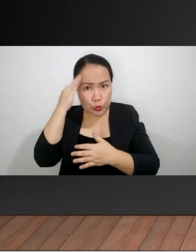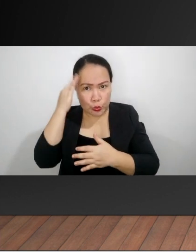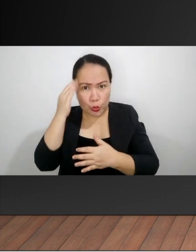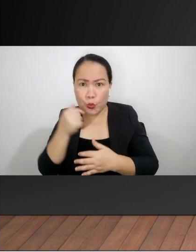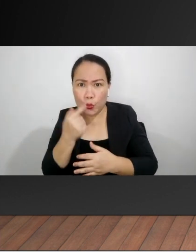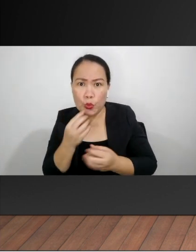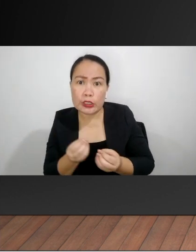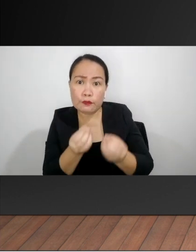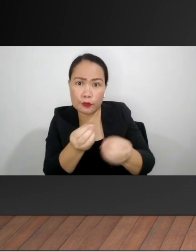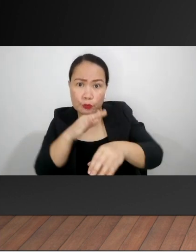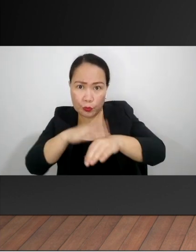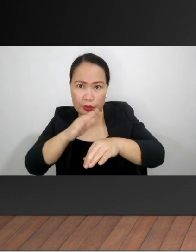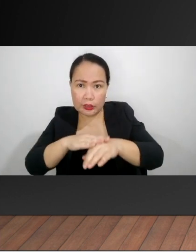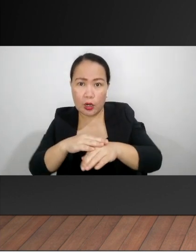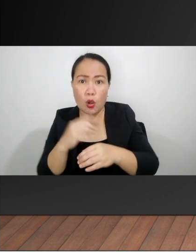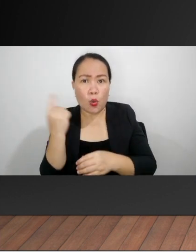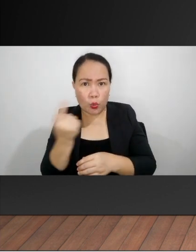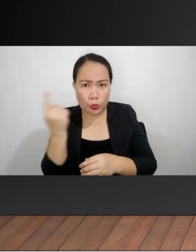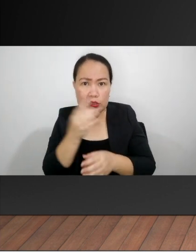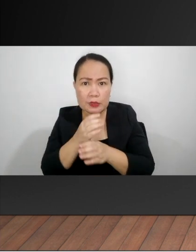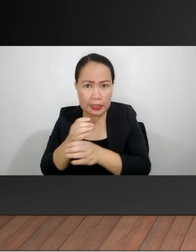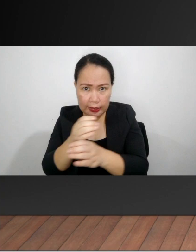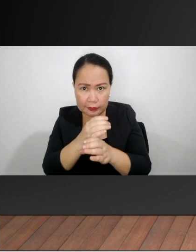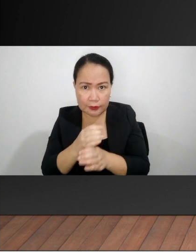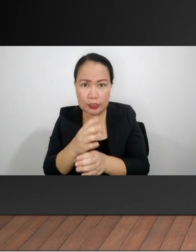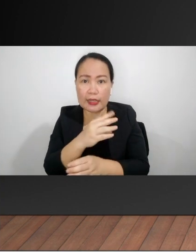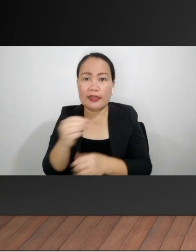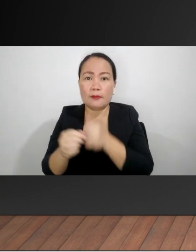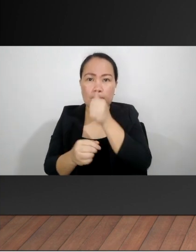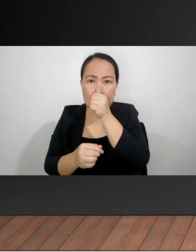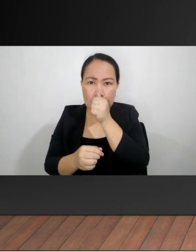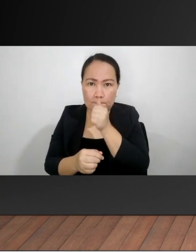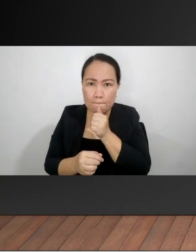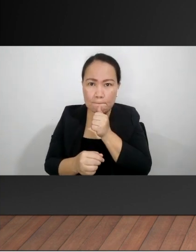who said it. Always be careful and be patient.